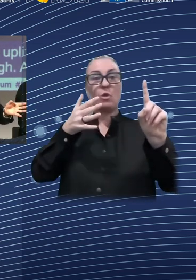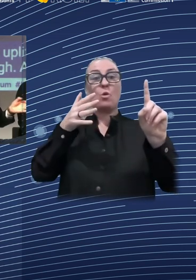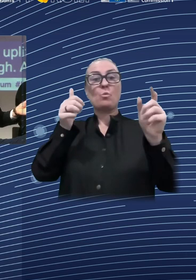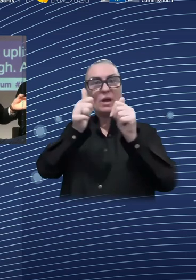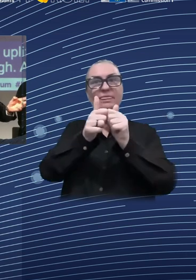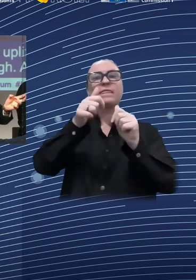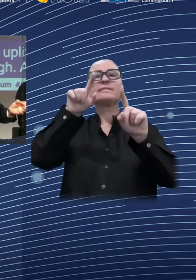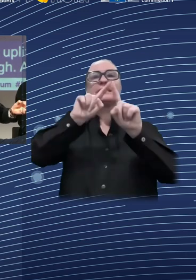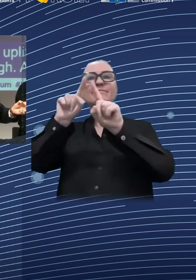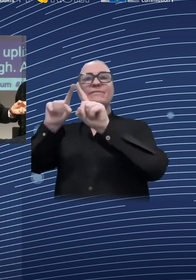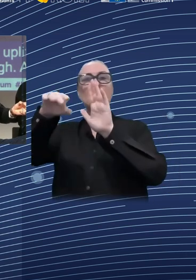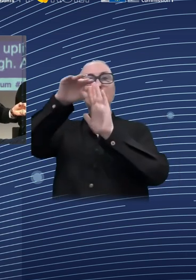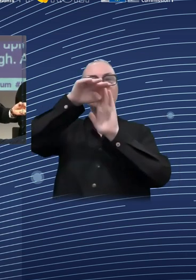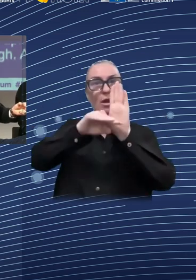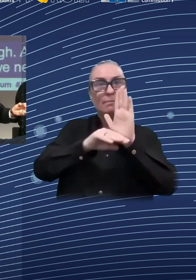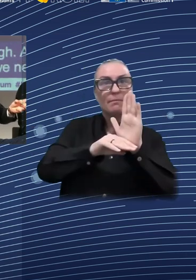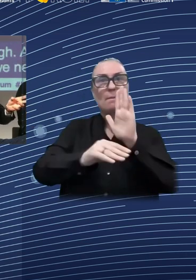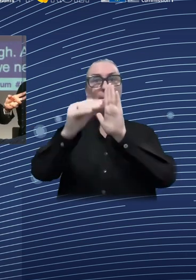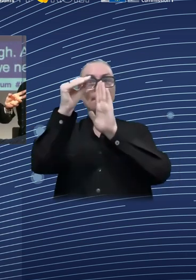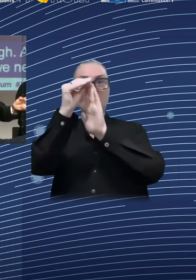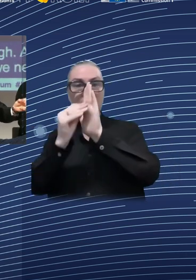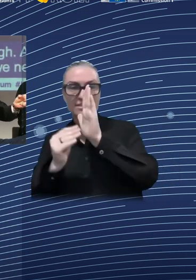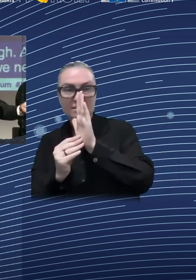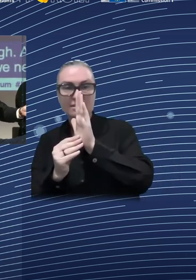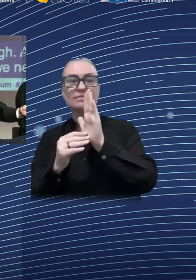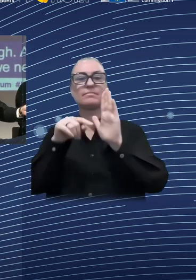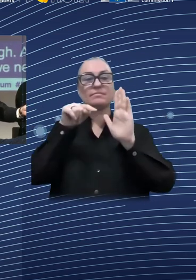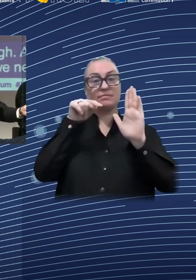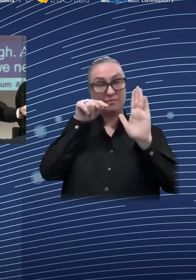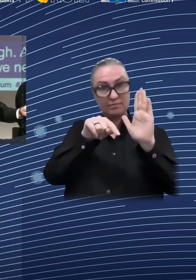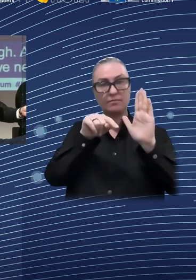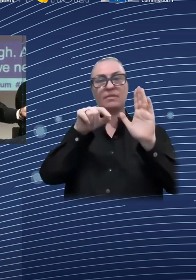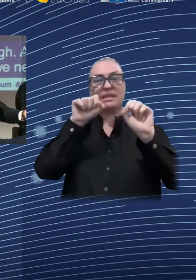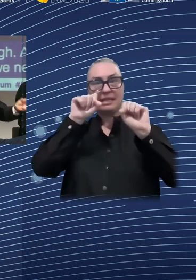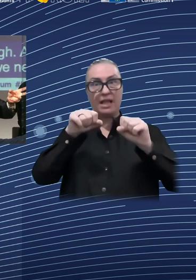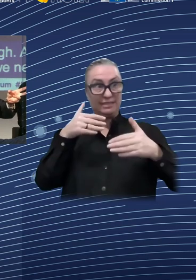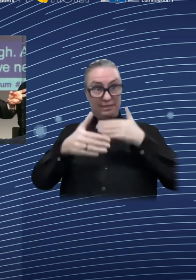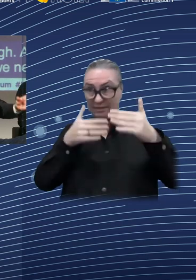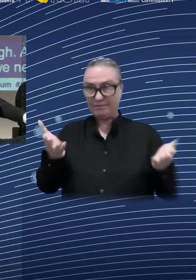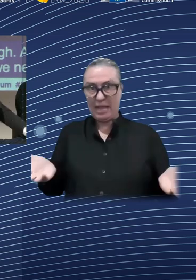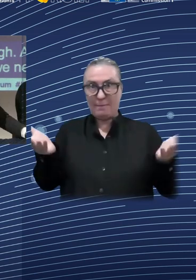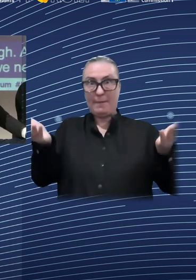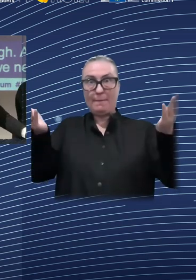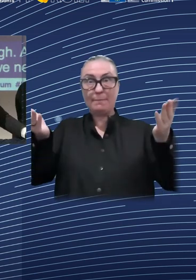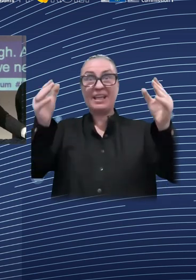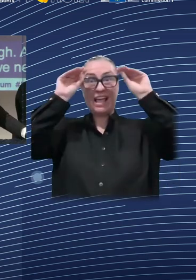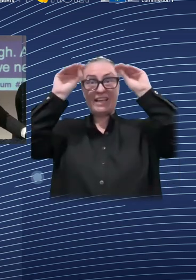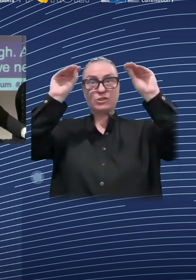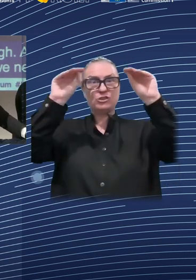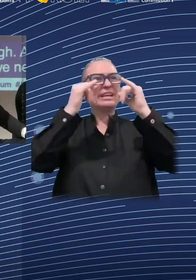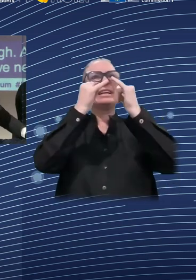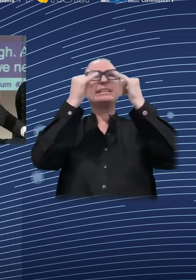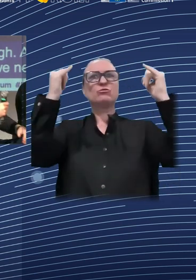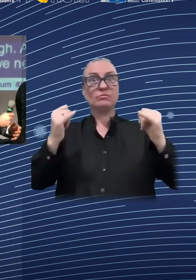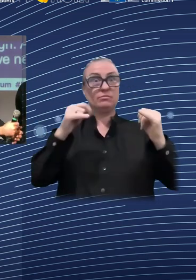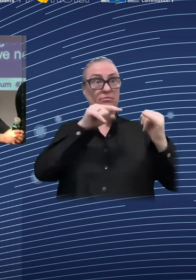Capital Initiative to hit those cohorts for the digital skills in the labour market and the higher level ICT specialists that we